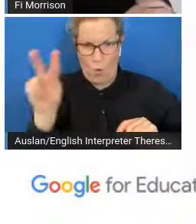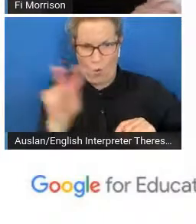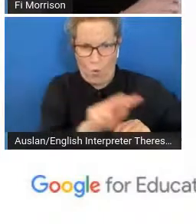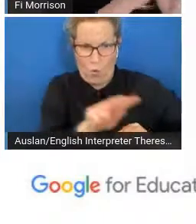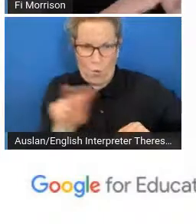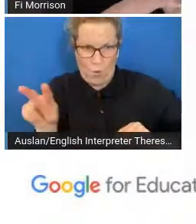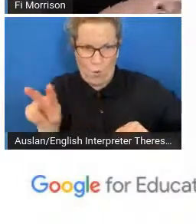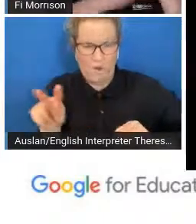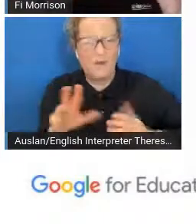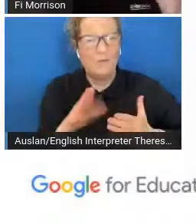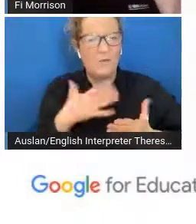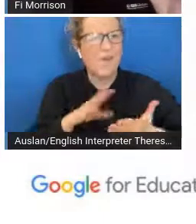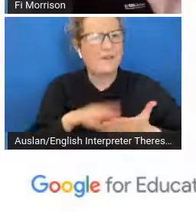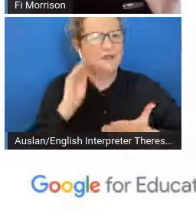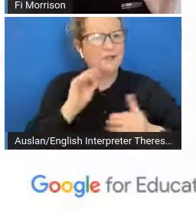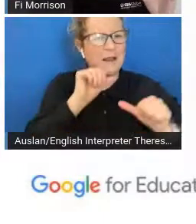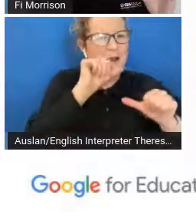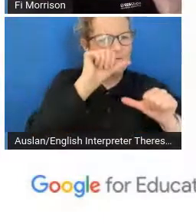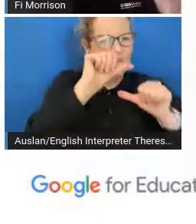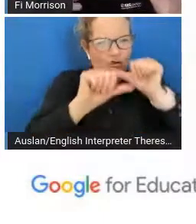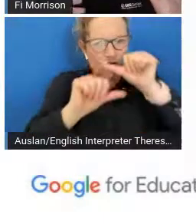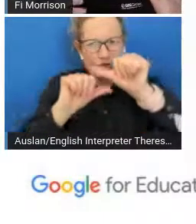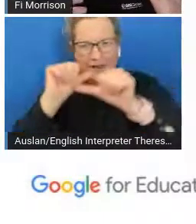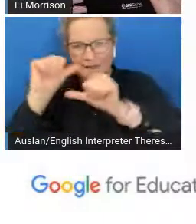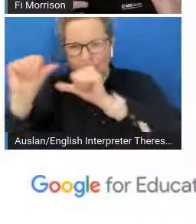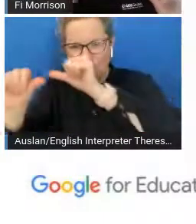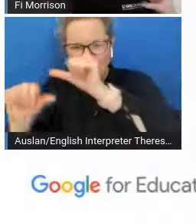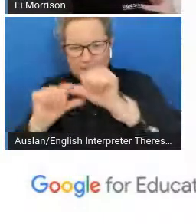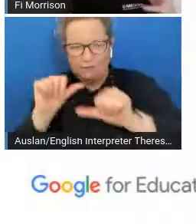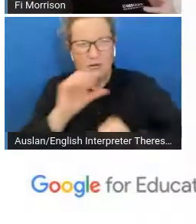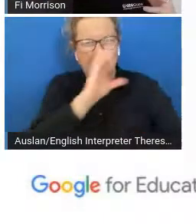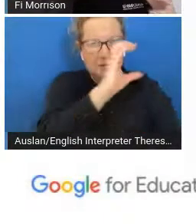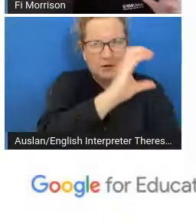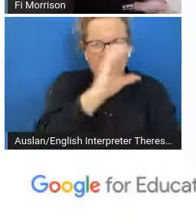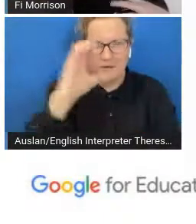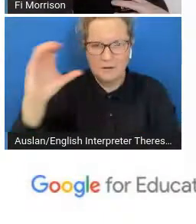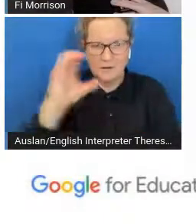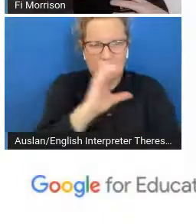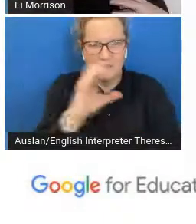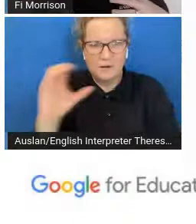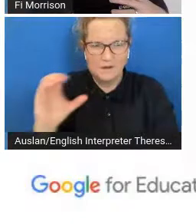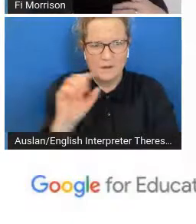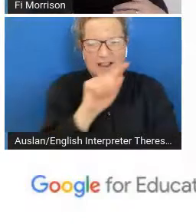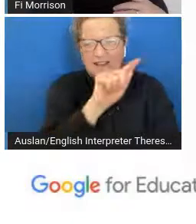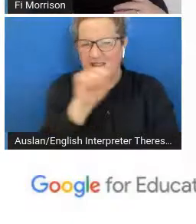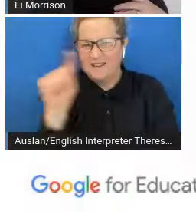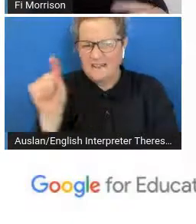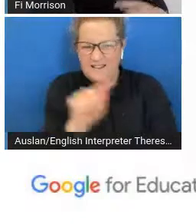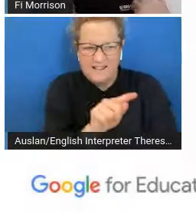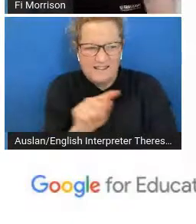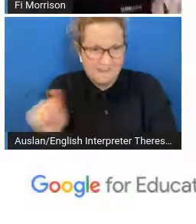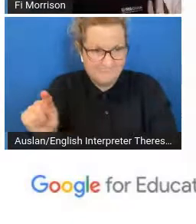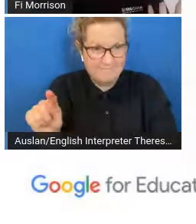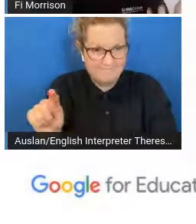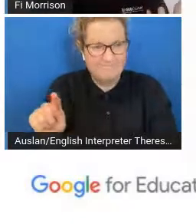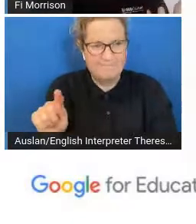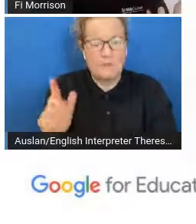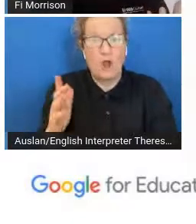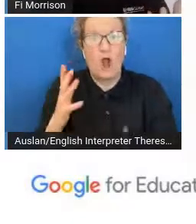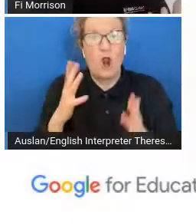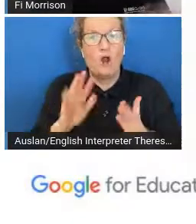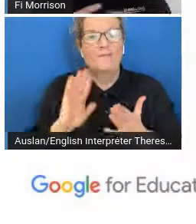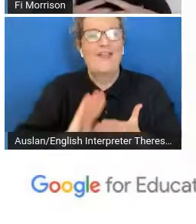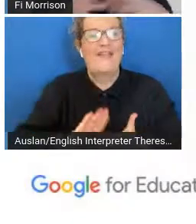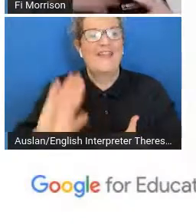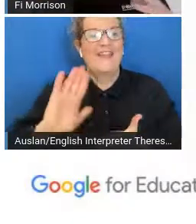work through from the start. And we know that a lot of their learning and the things that they will take out of